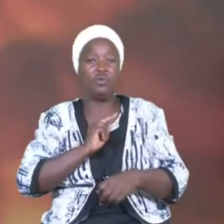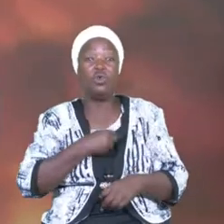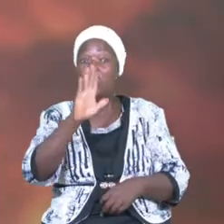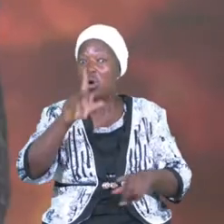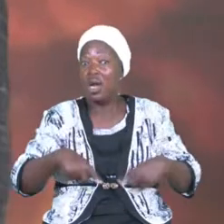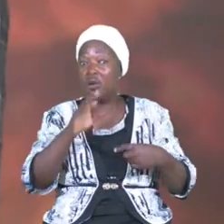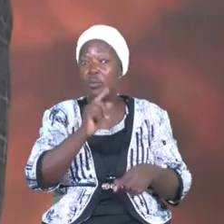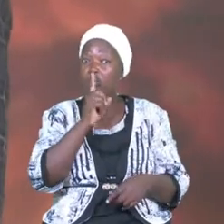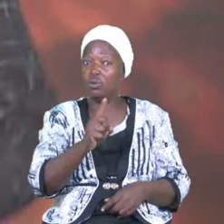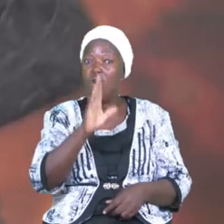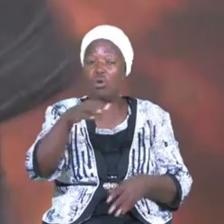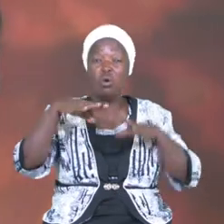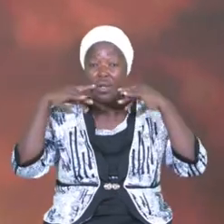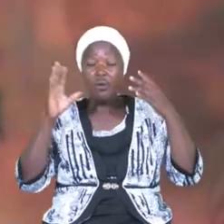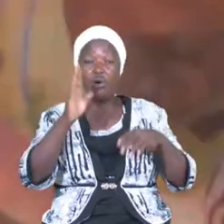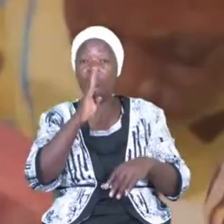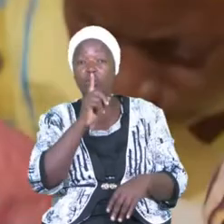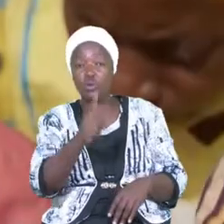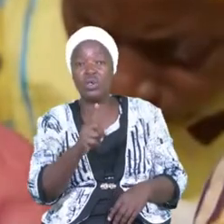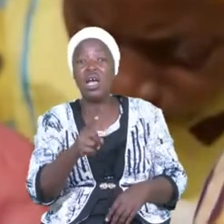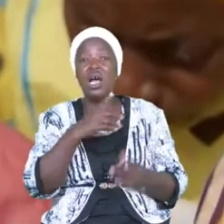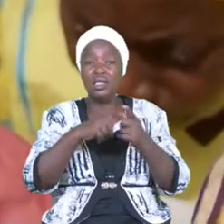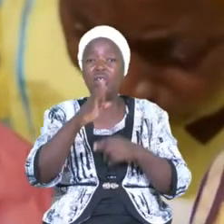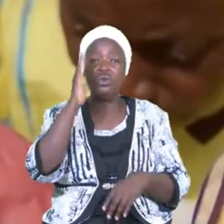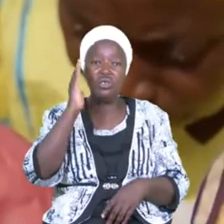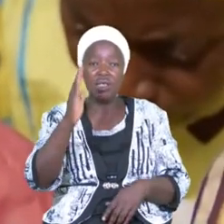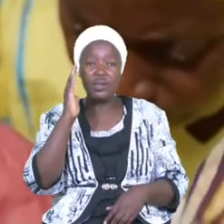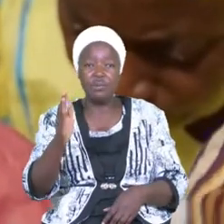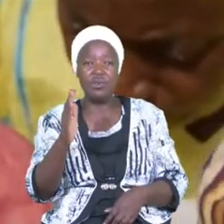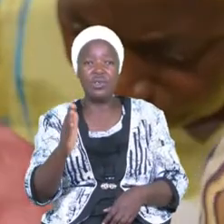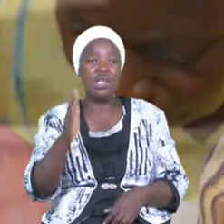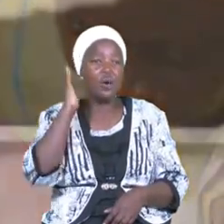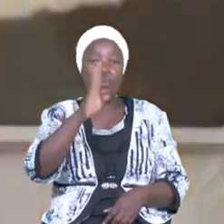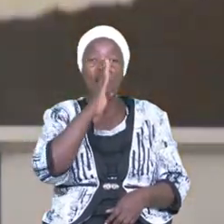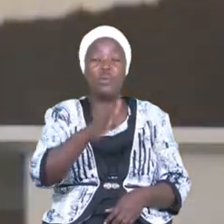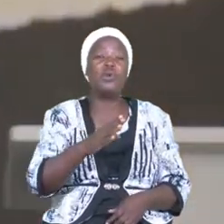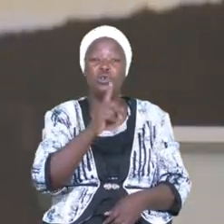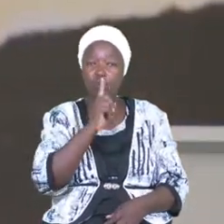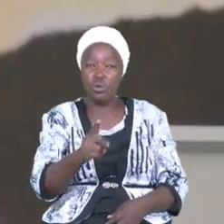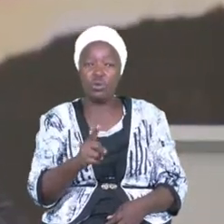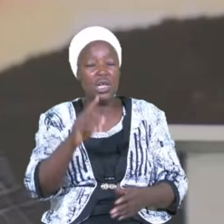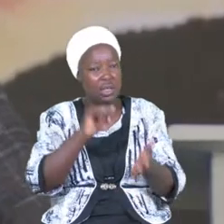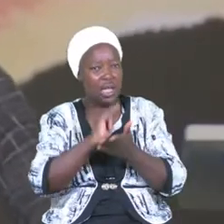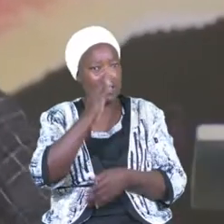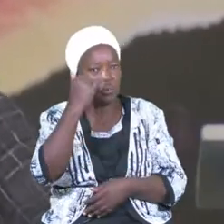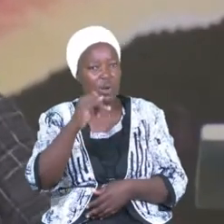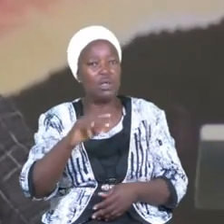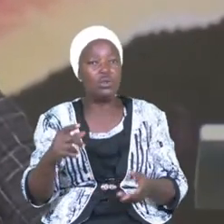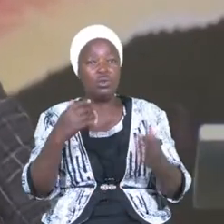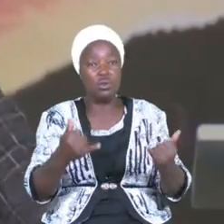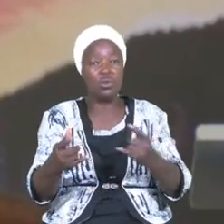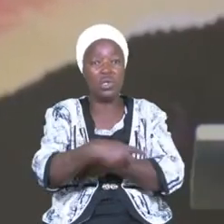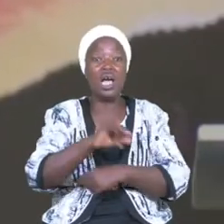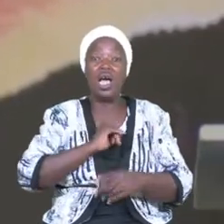smile will be genuine, and your testimony will be genuine. That's why today I come to you talking